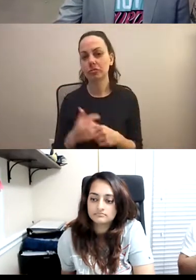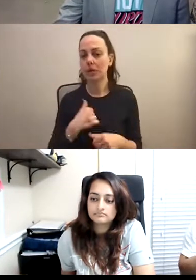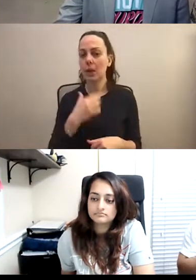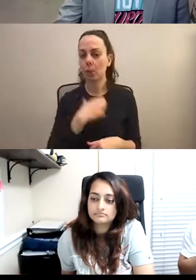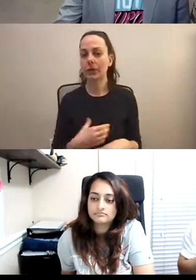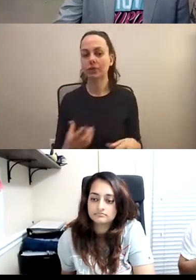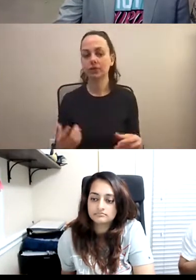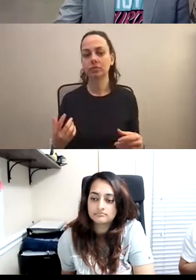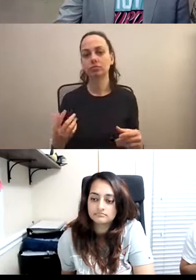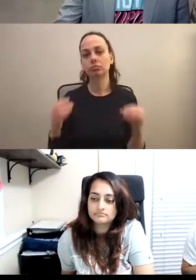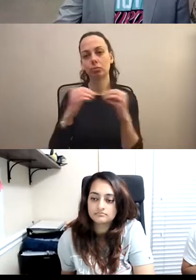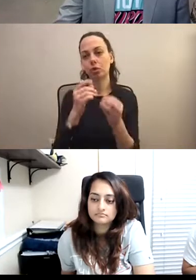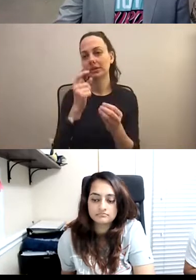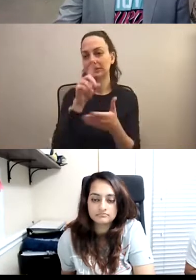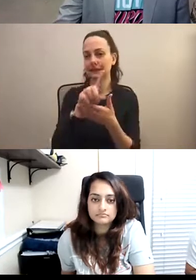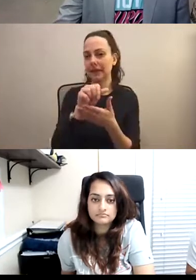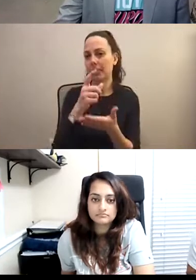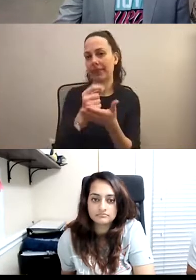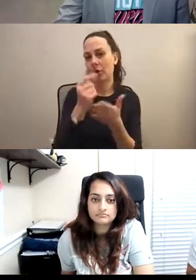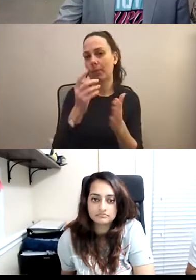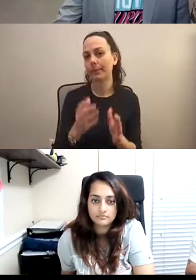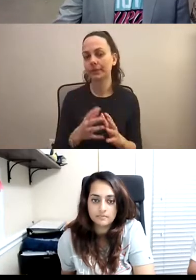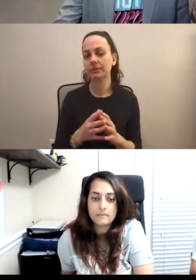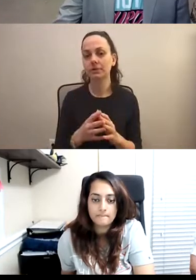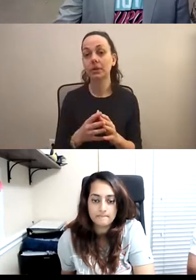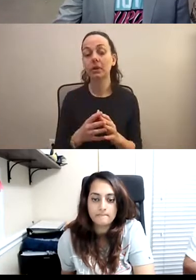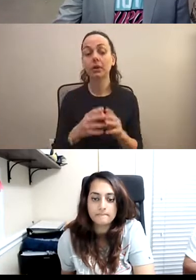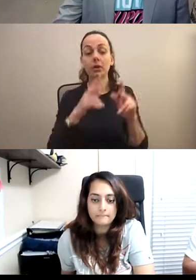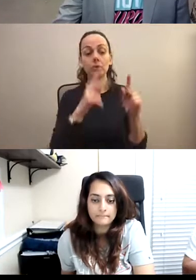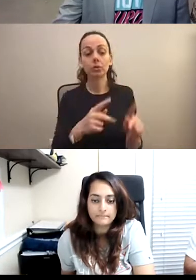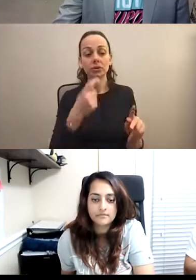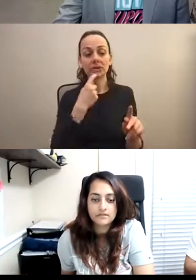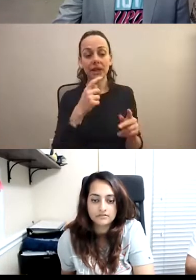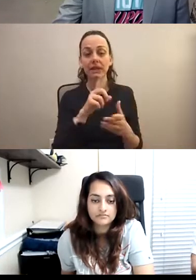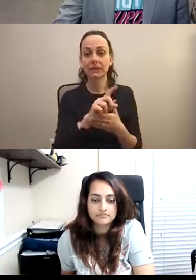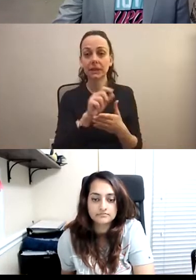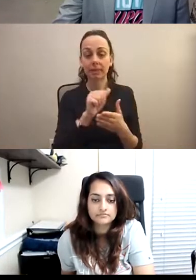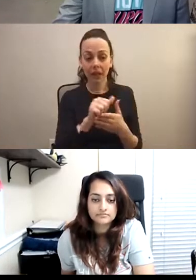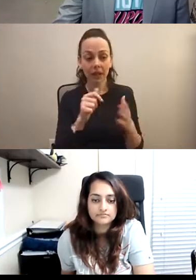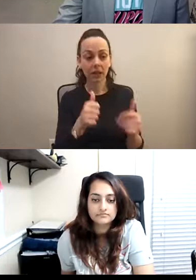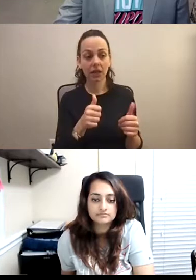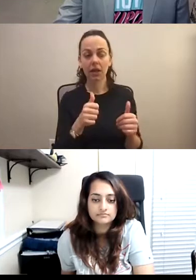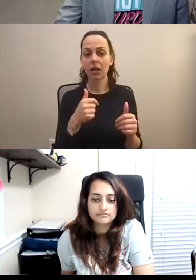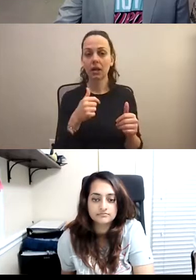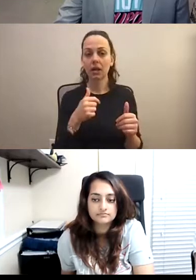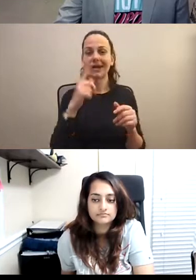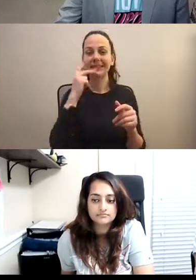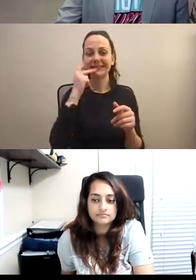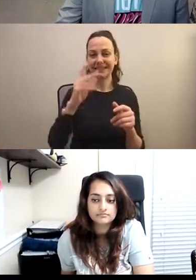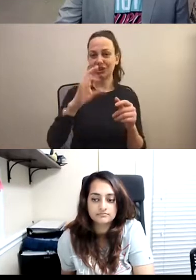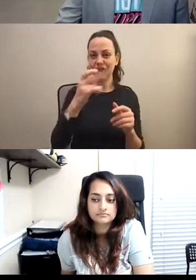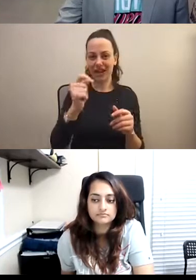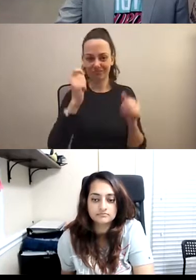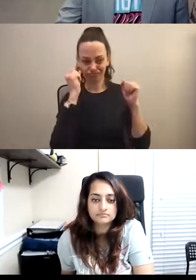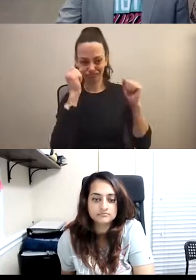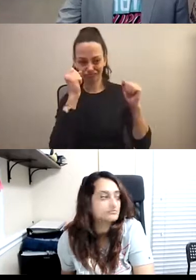more disabled therapists like out there. And the person that says they're a disabled therapist, I see you in the thing. Cool, yay. But I just wish there was more of that